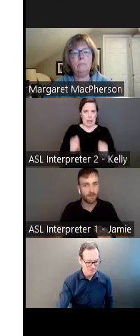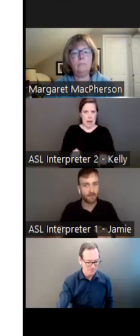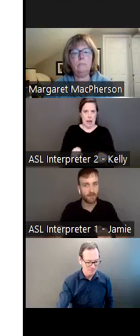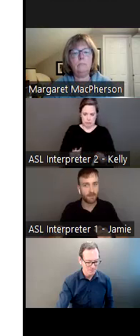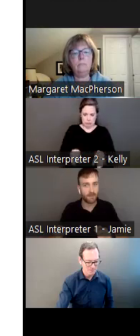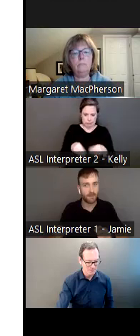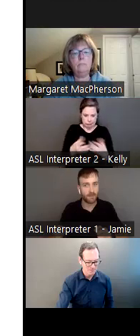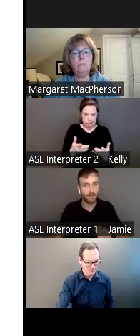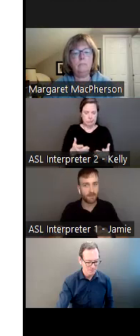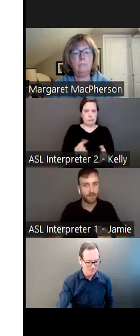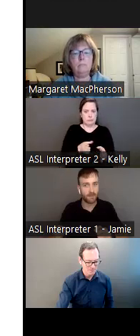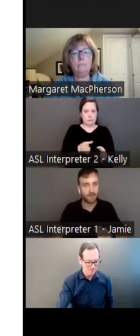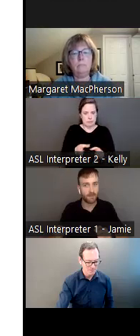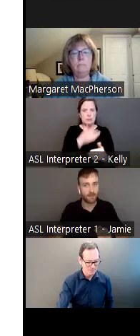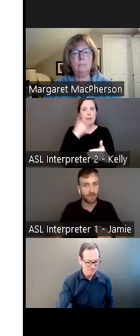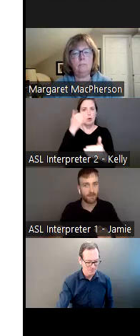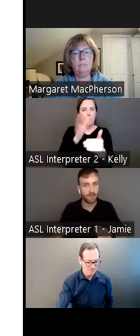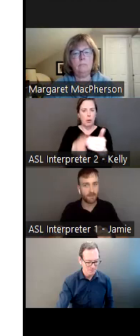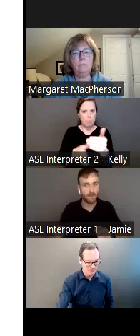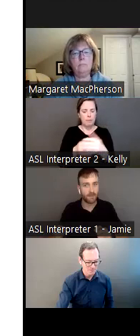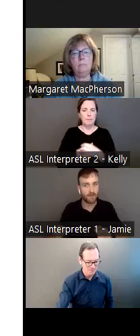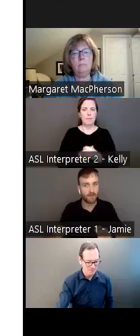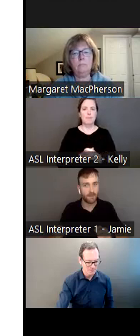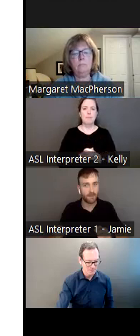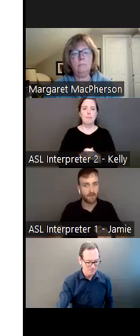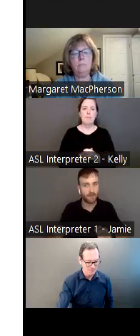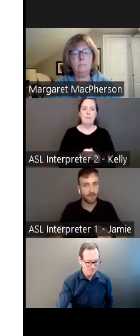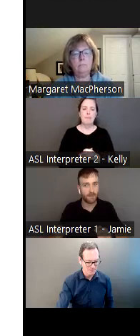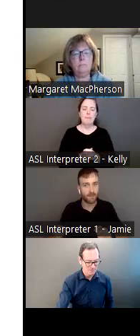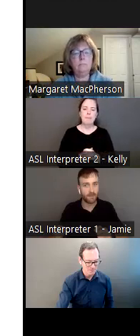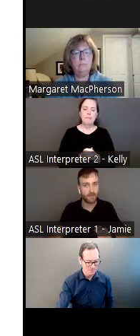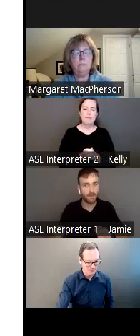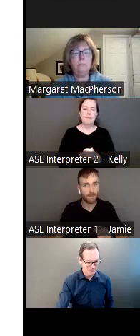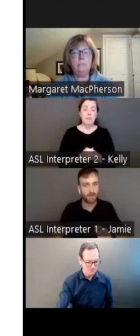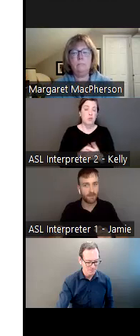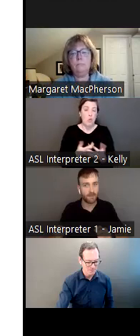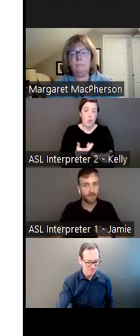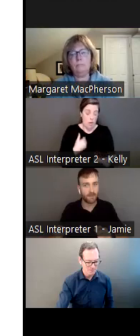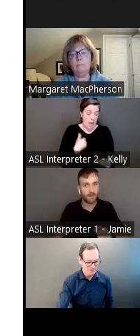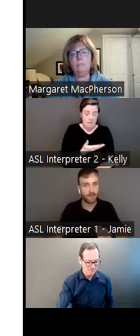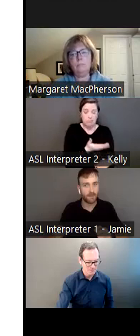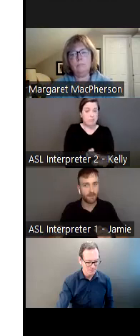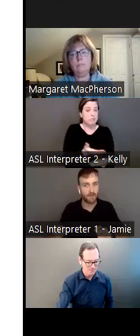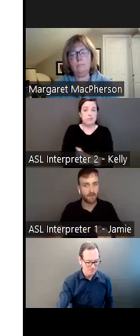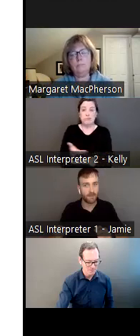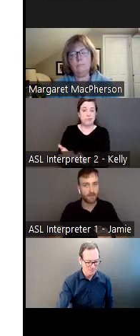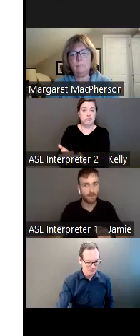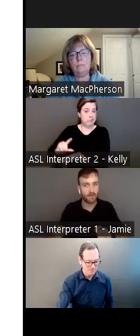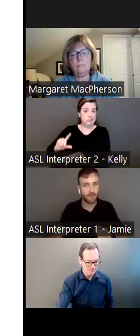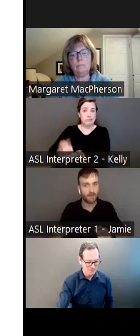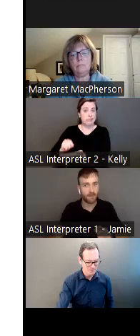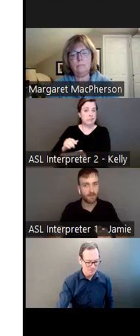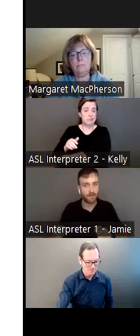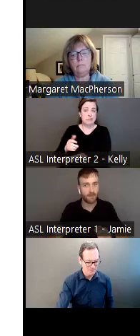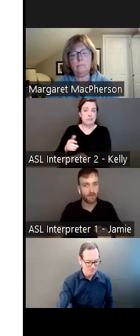are caring about them in ways that align with their priorities and needs. So we do have data and published papers showing that you can